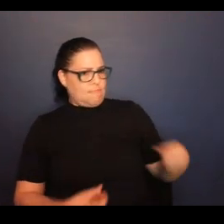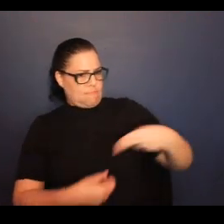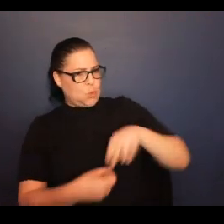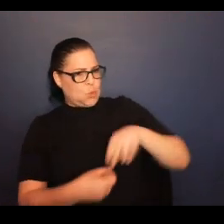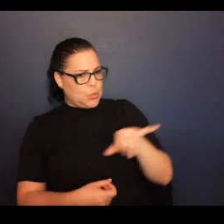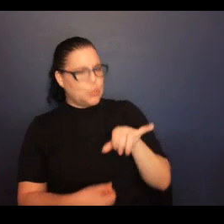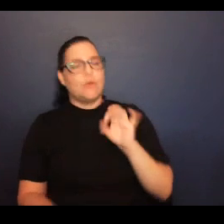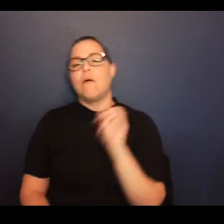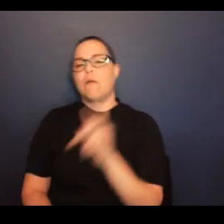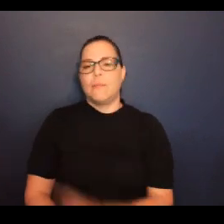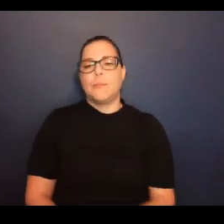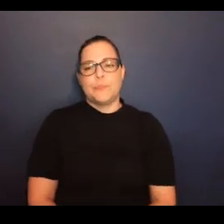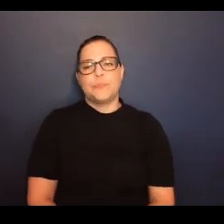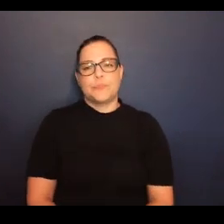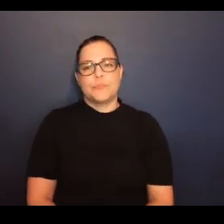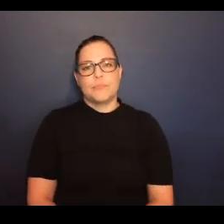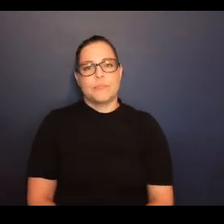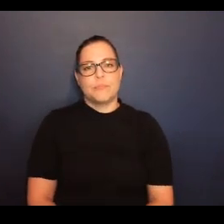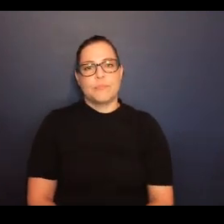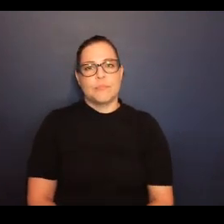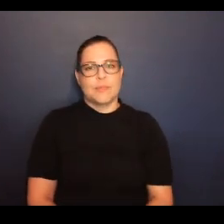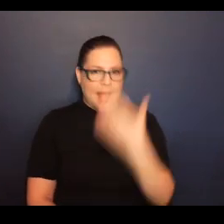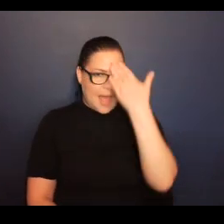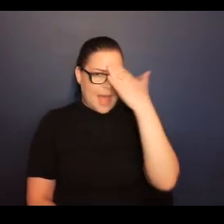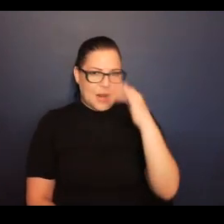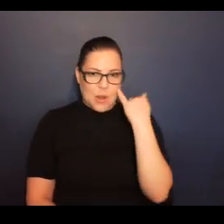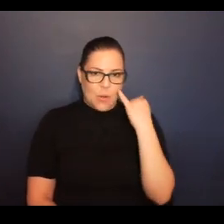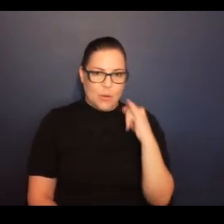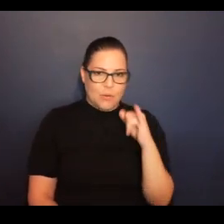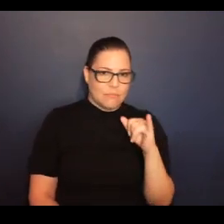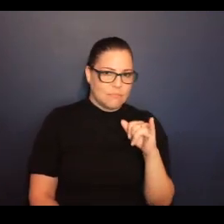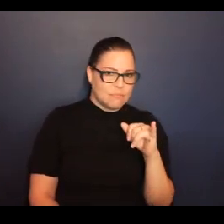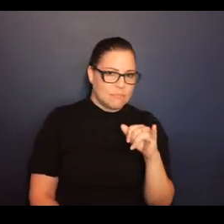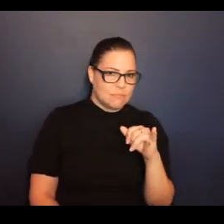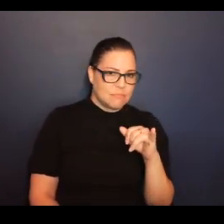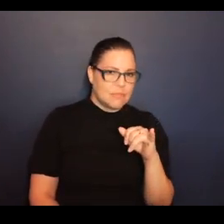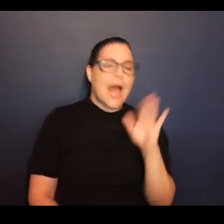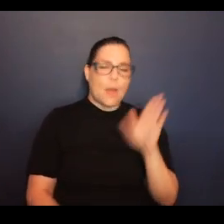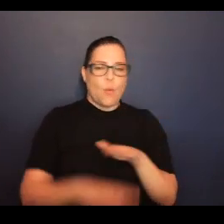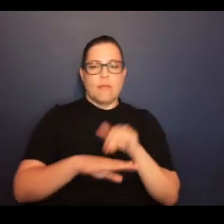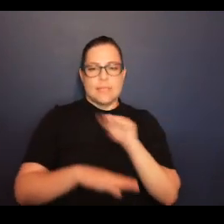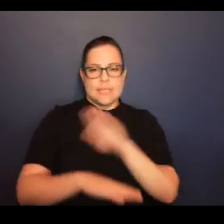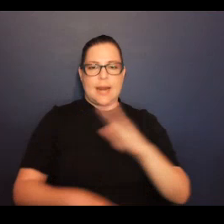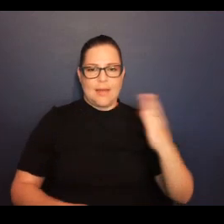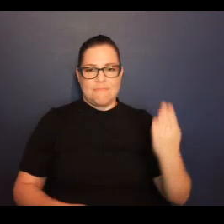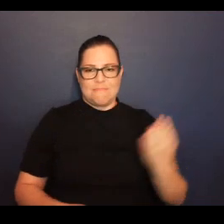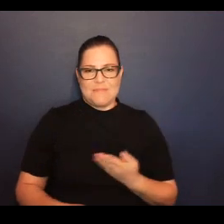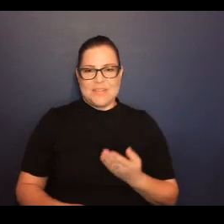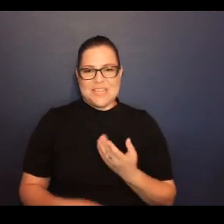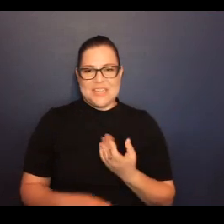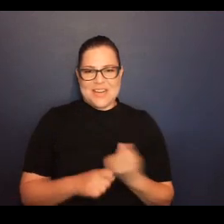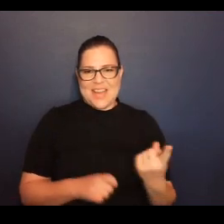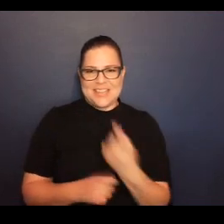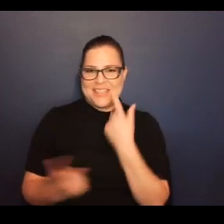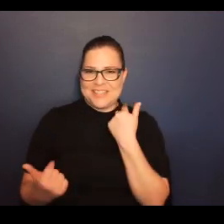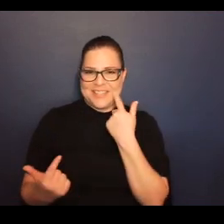Yeah. I didn't know that we could bring like. I'll send out an invitation next year for sure.